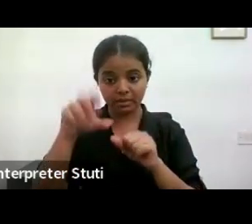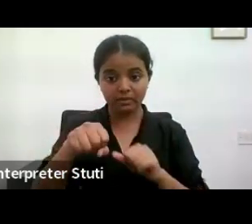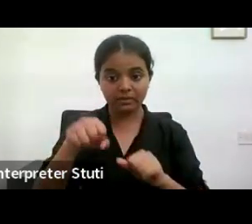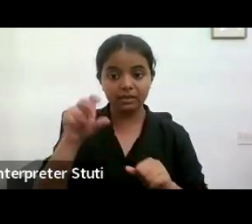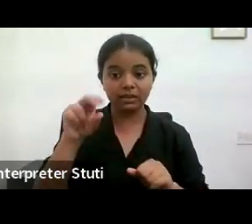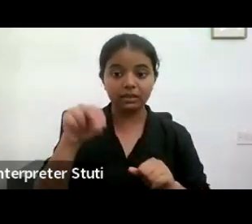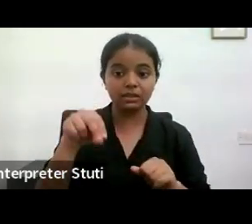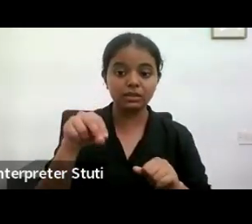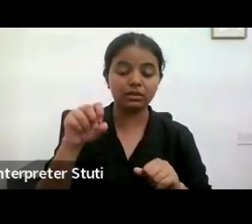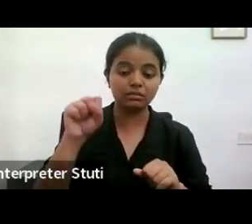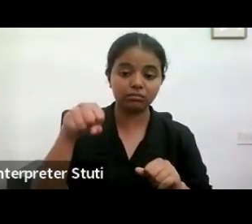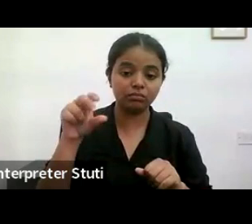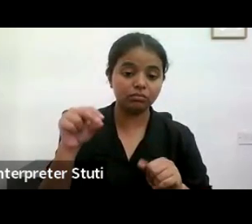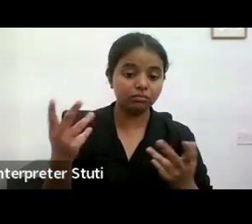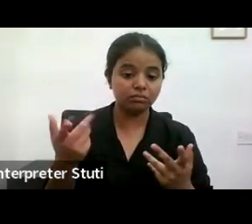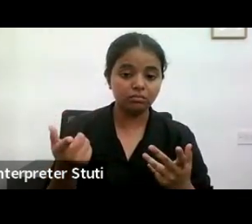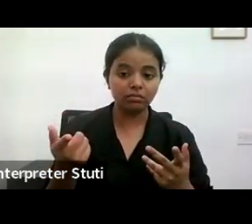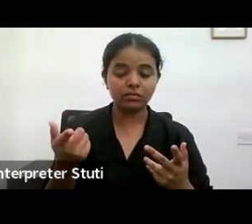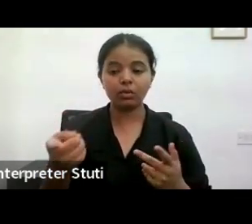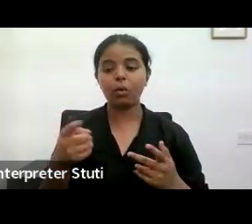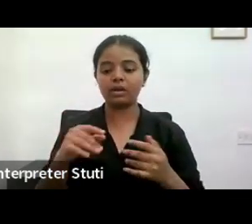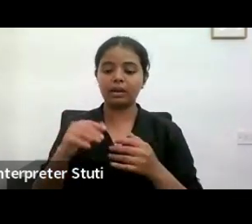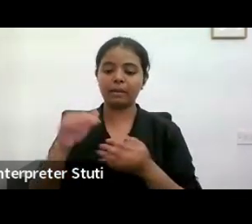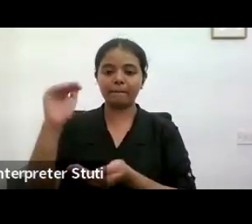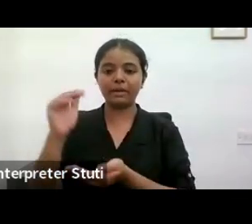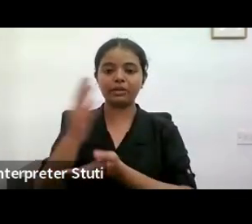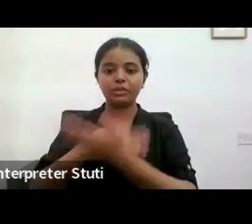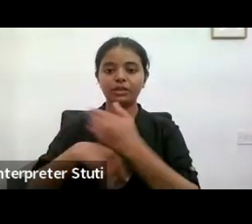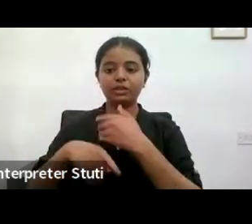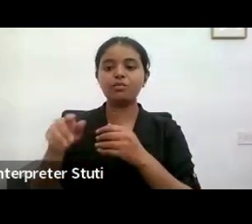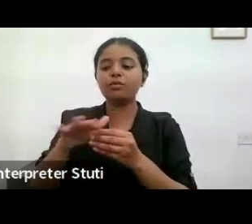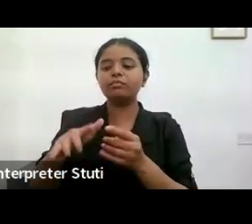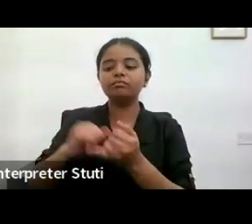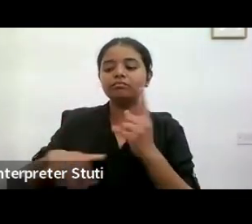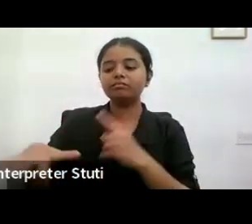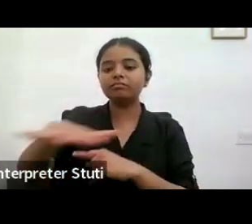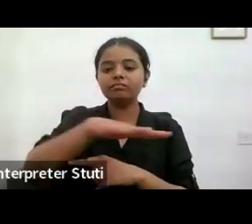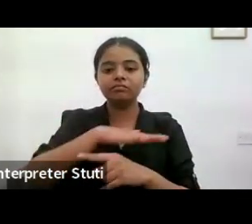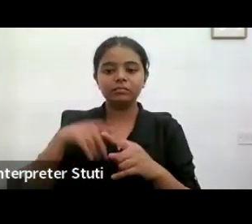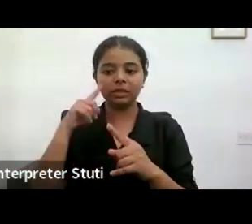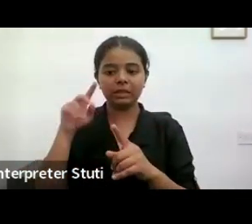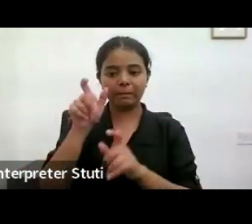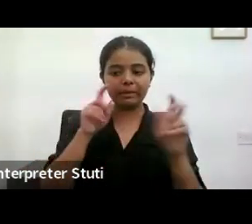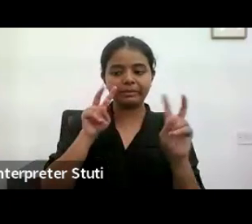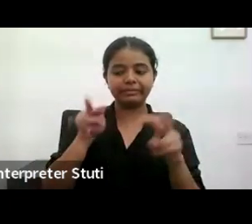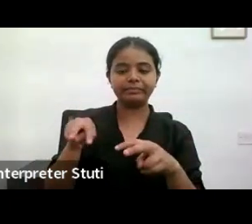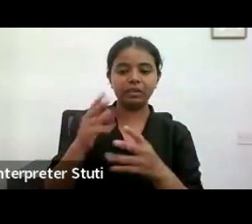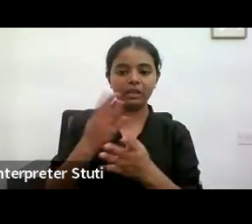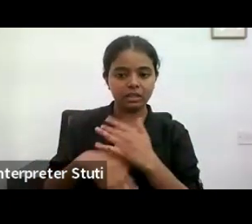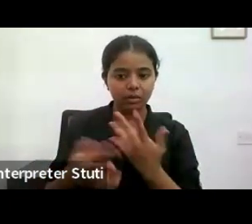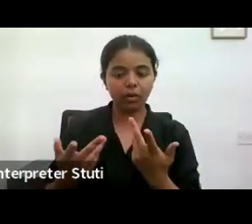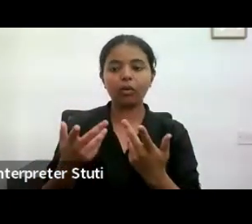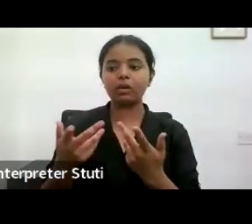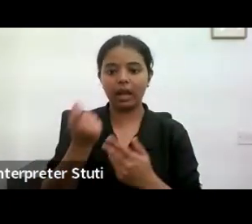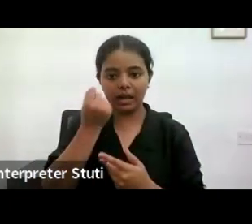at what issues in their community around stigma they face, and how we can set case